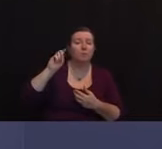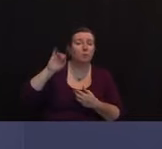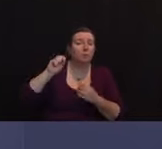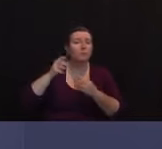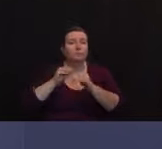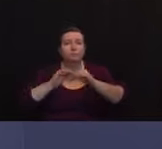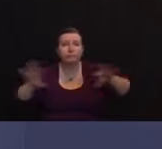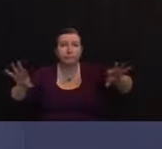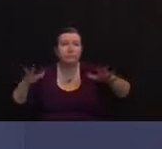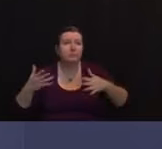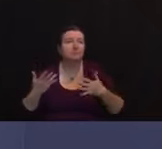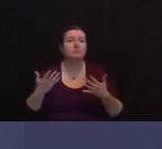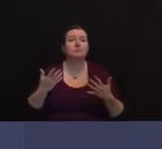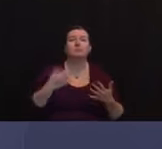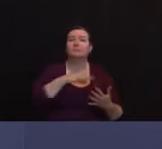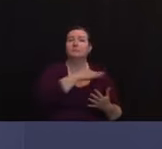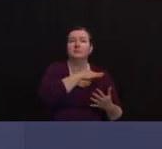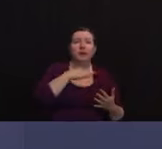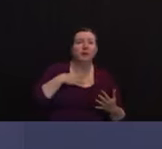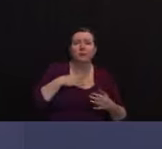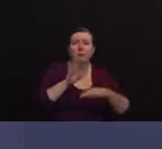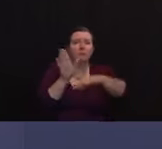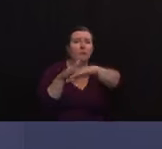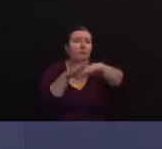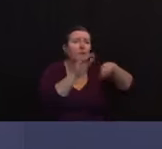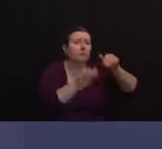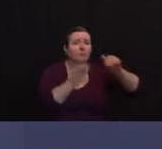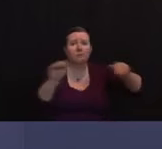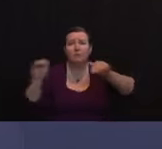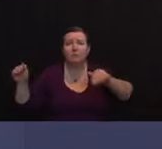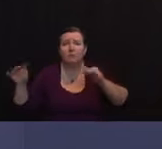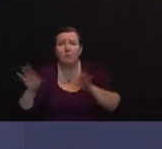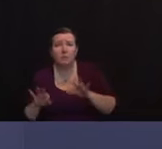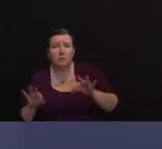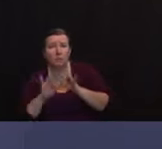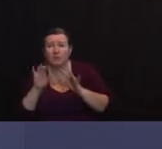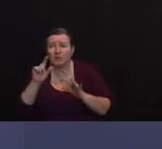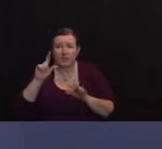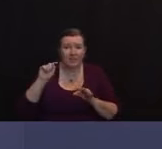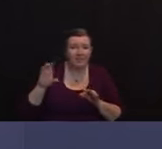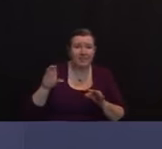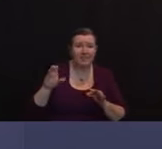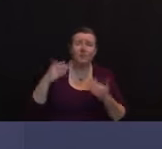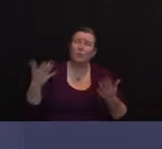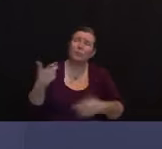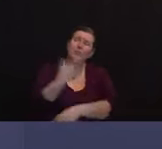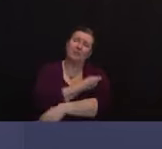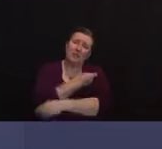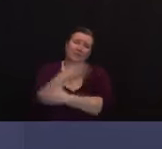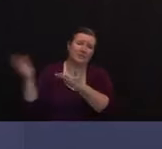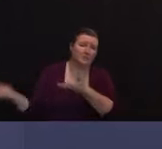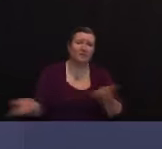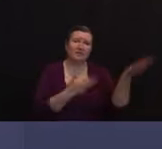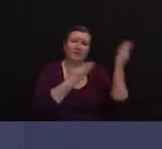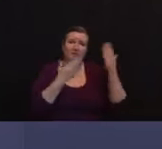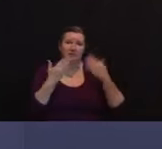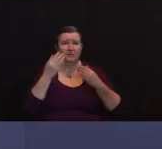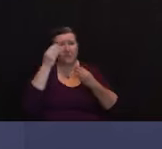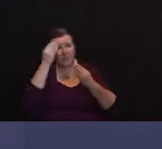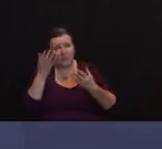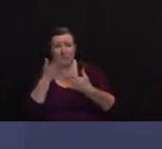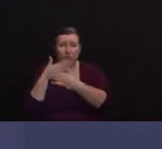staff, particularly in long-term care, to be vaccinated. And we're sharing safety and efficacy information on the